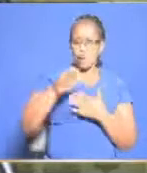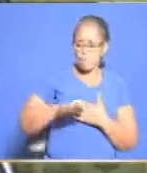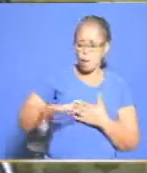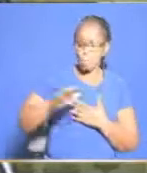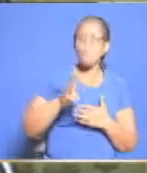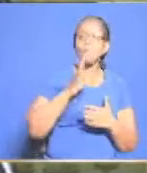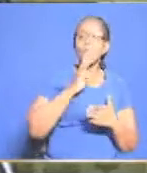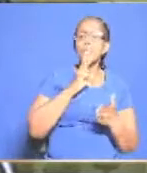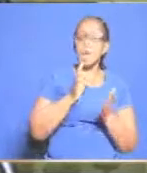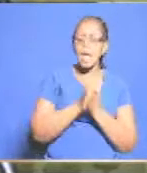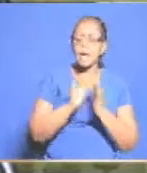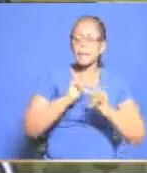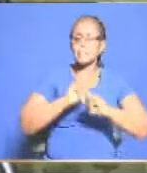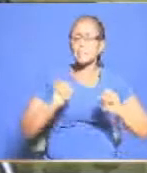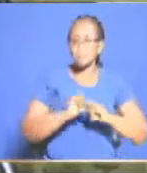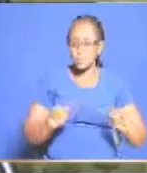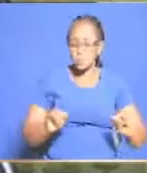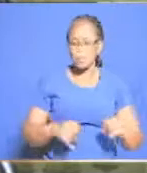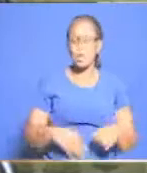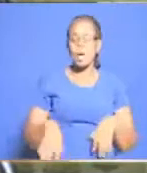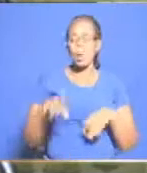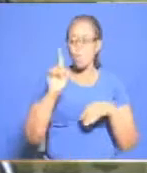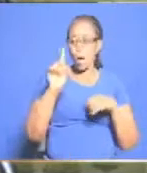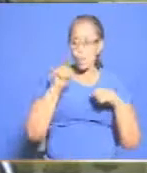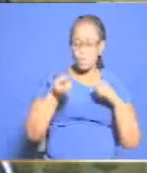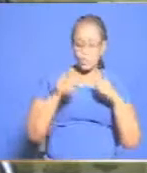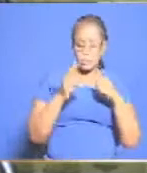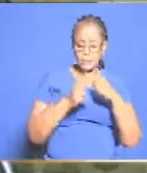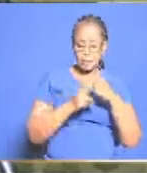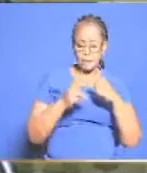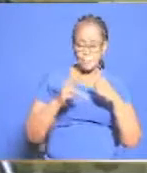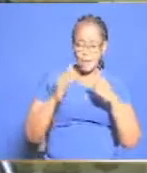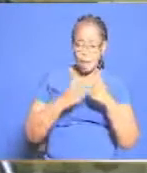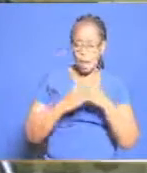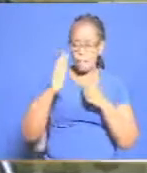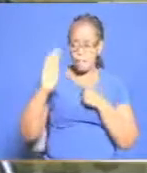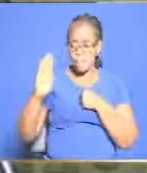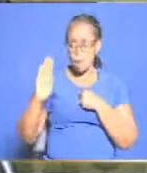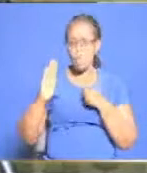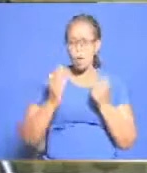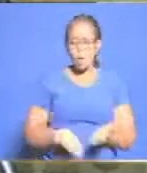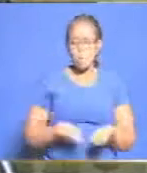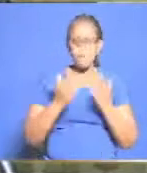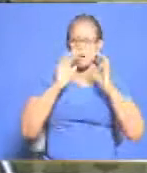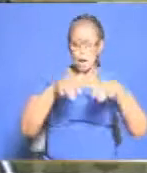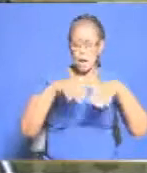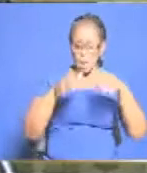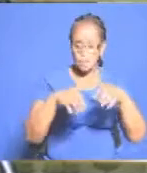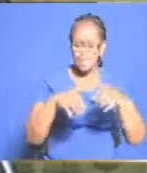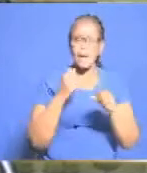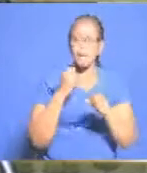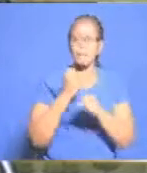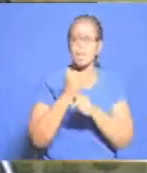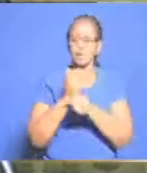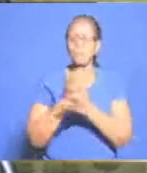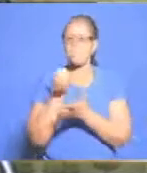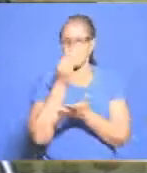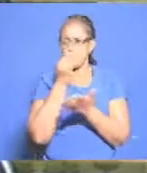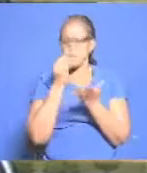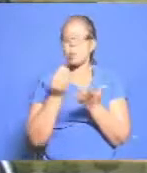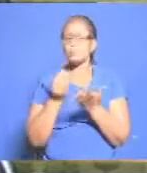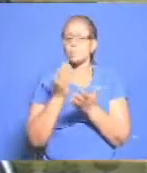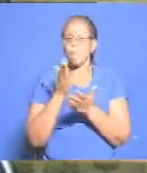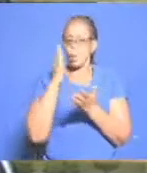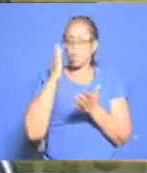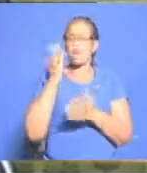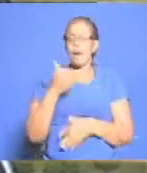sanitation facilities. Kenyan shilling 1.97 billion for improving agriculture and food security, as well as Kenyan shilling 1.2